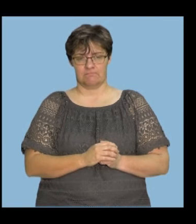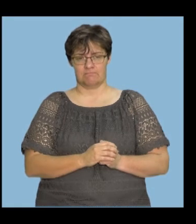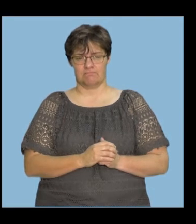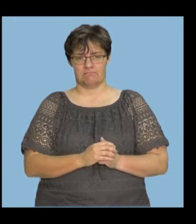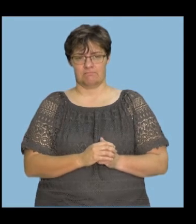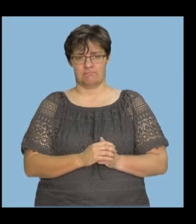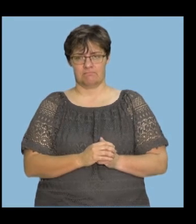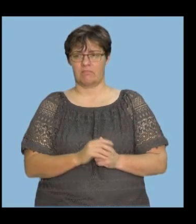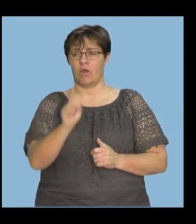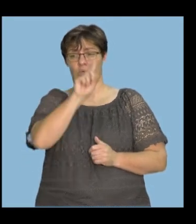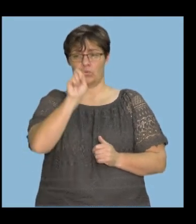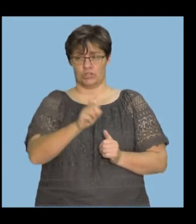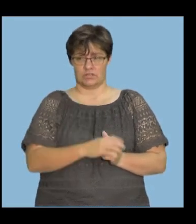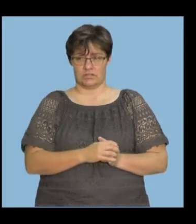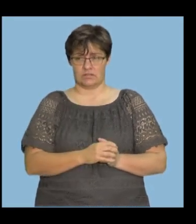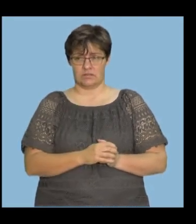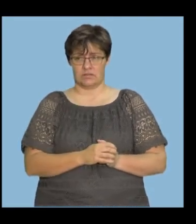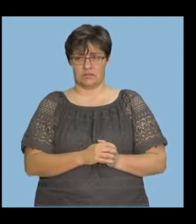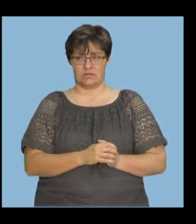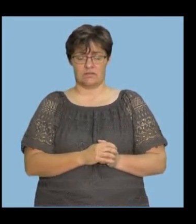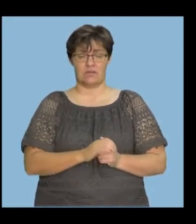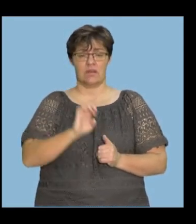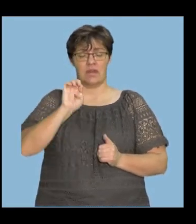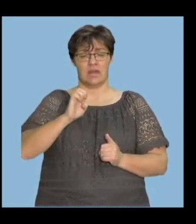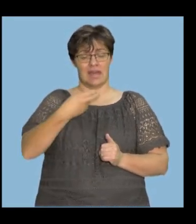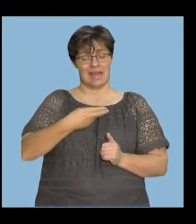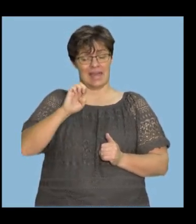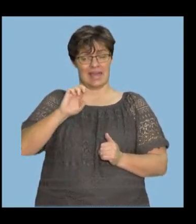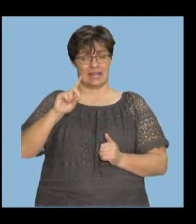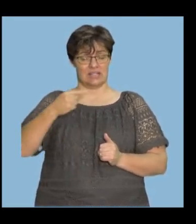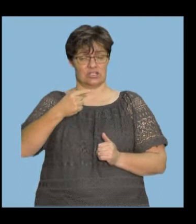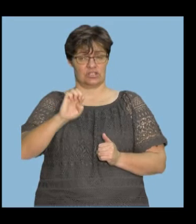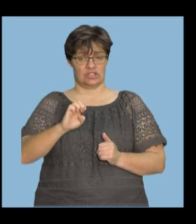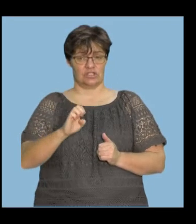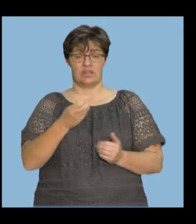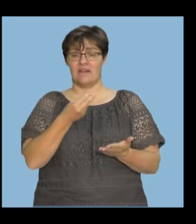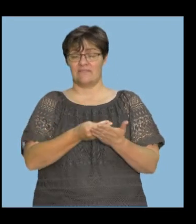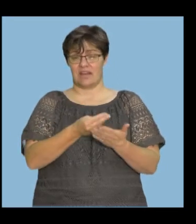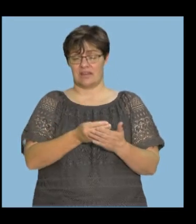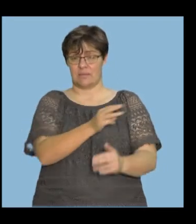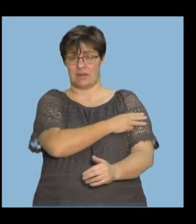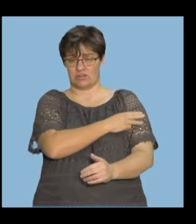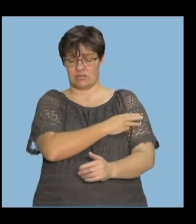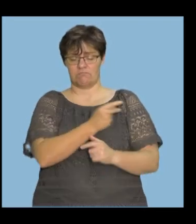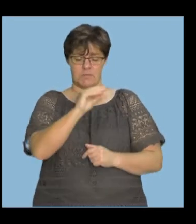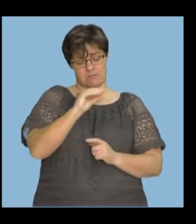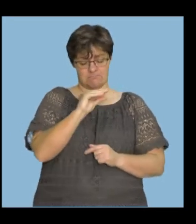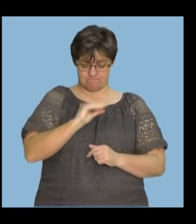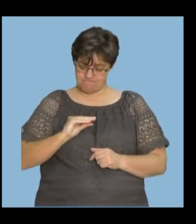So there is a question. A hedge fund manager plans to invest a certain amount of